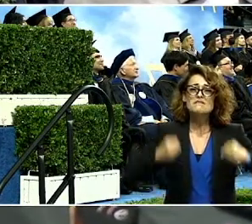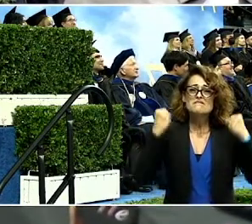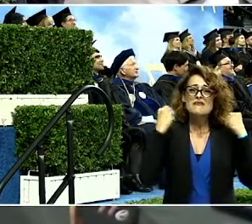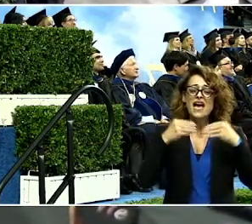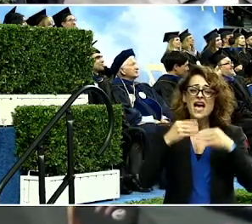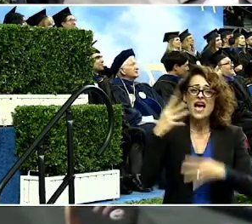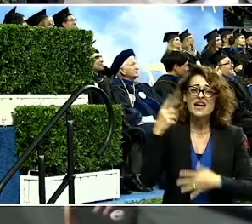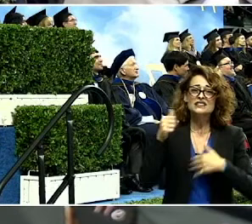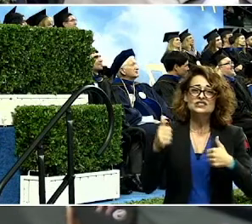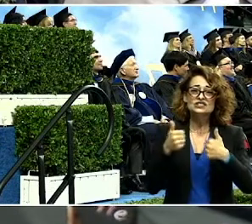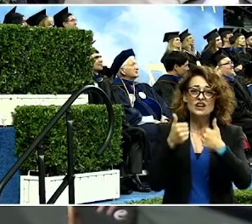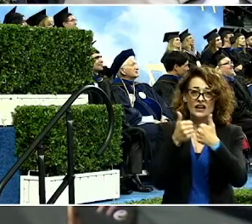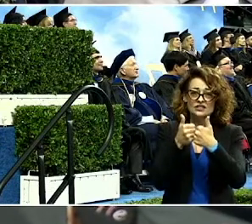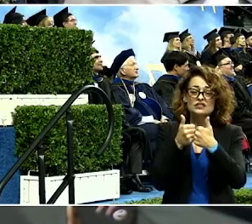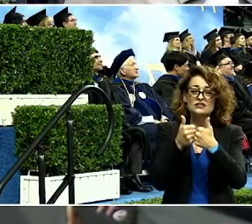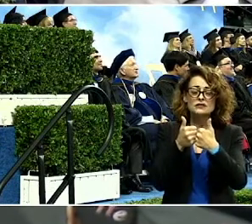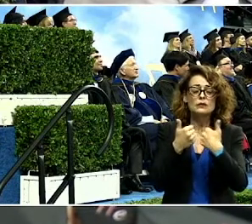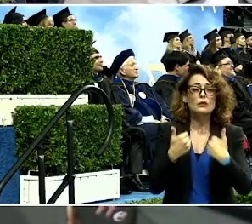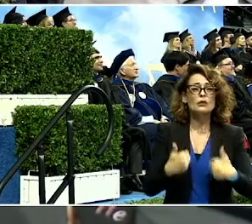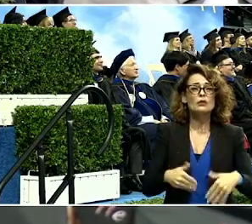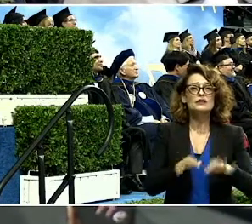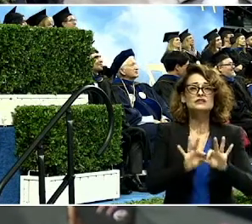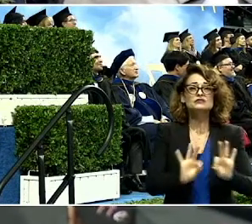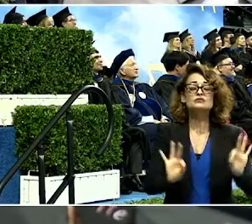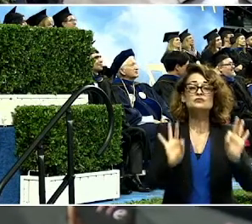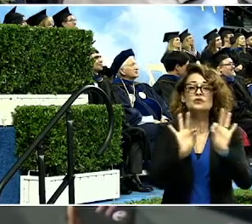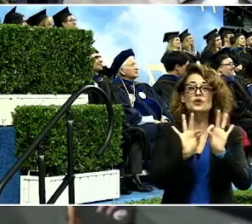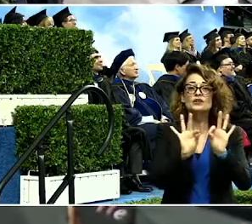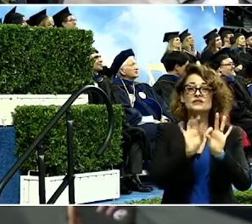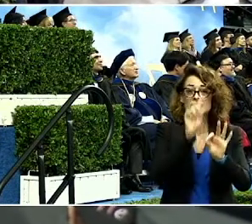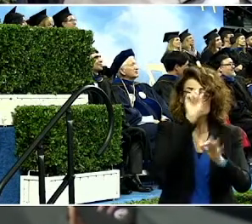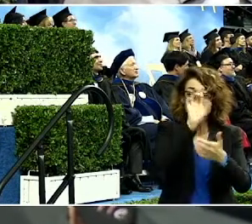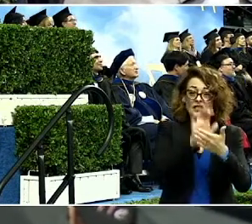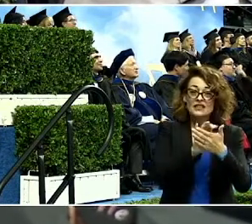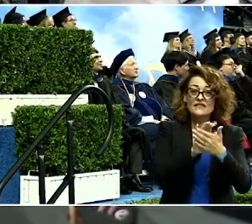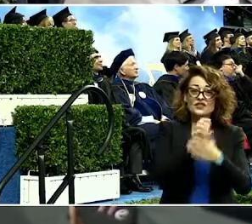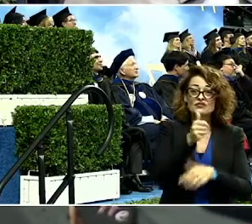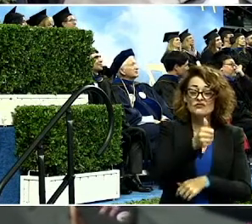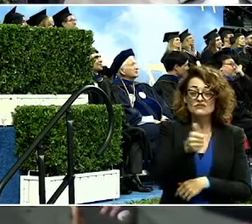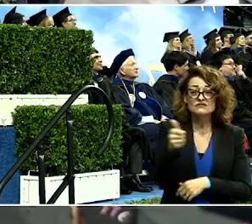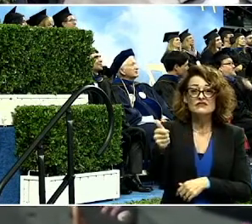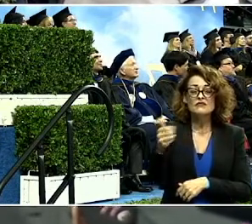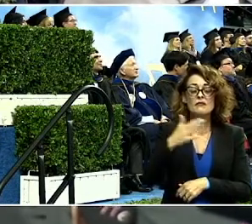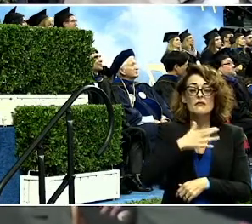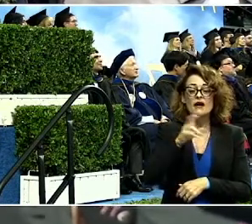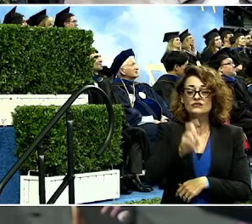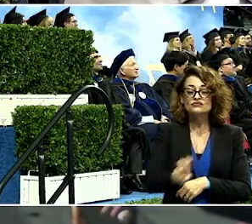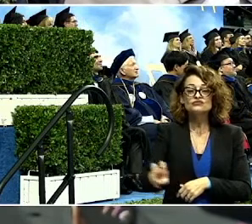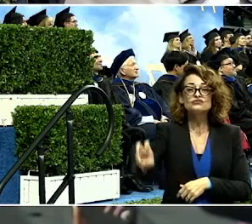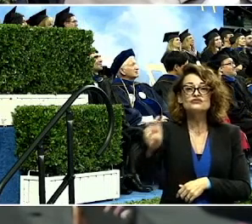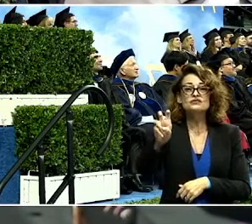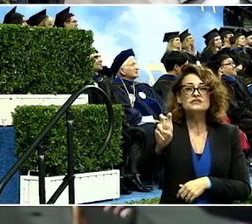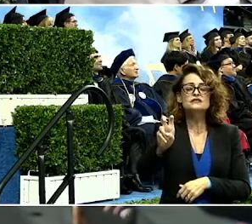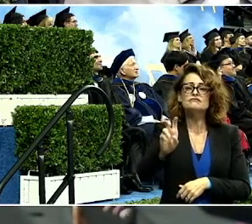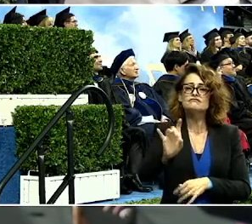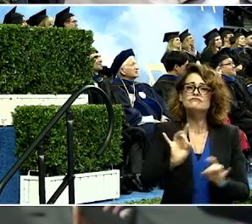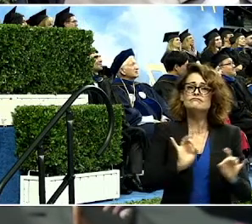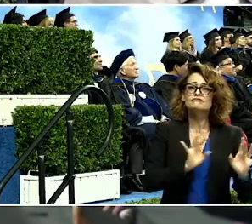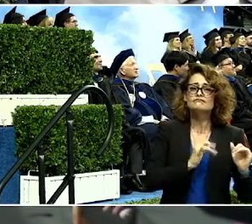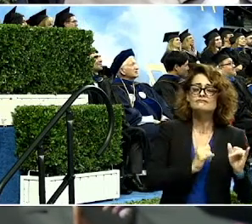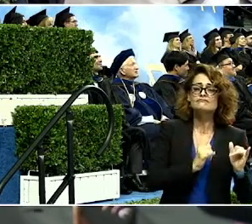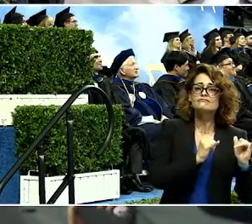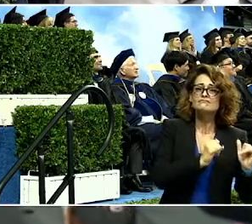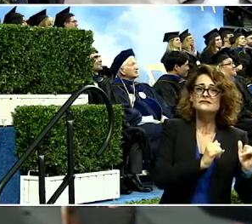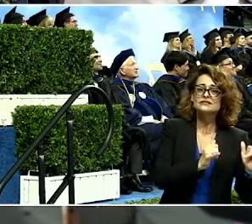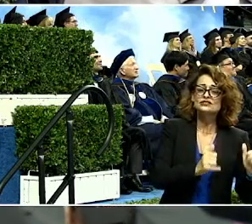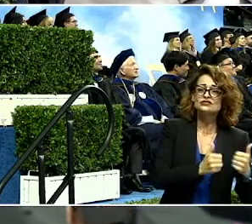against you, it is crucial to believe in yourself. My journey was just as difficult as yours. In